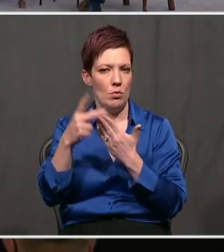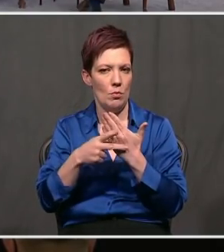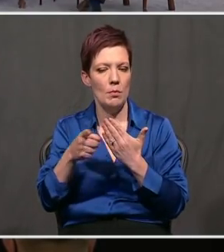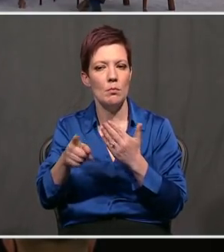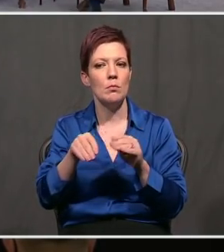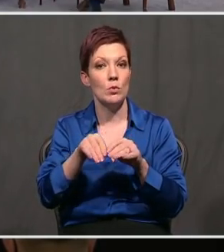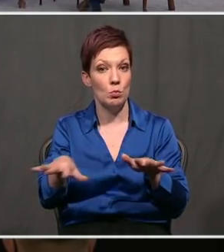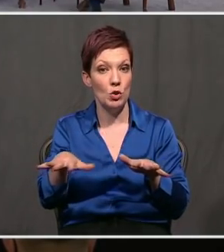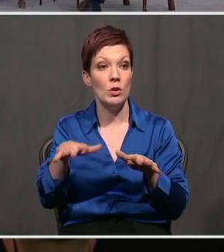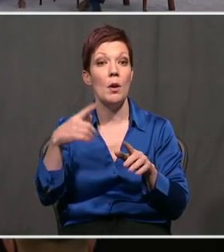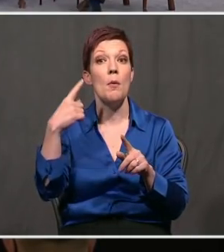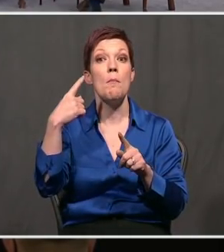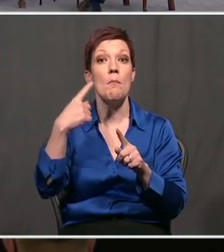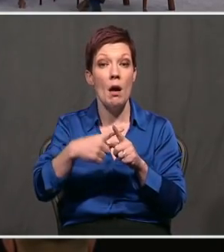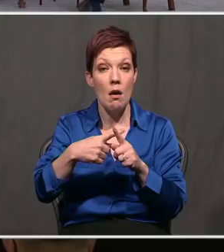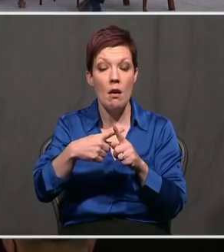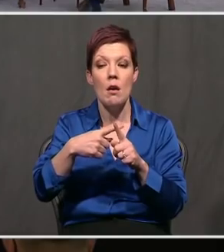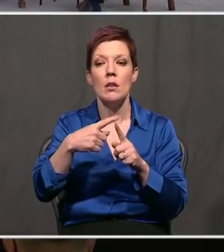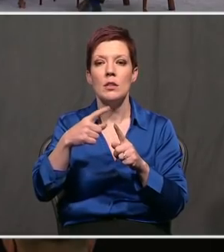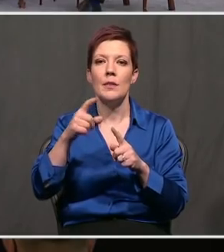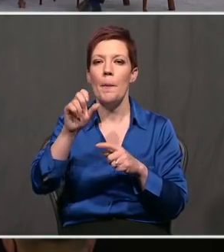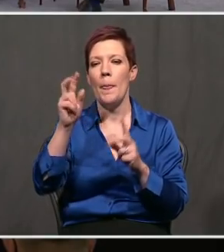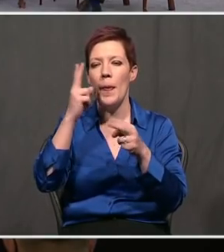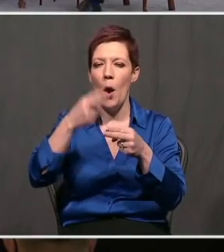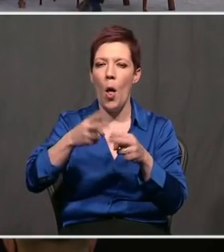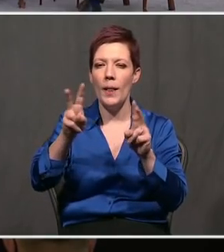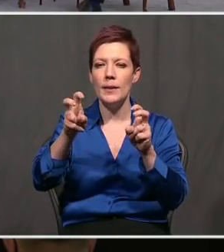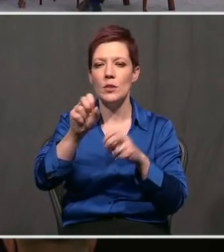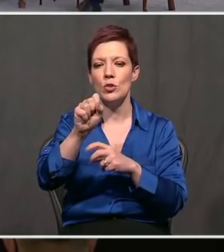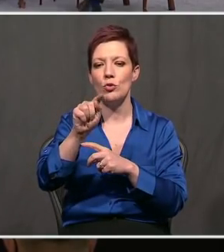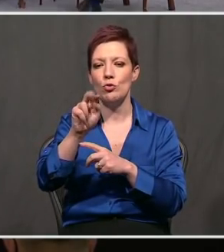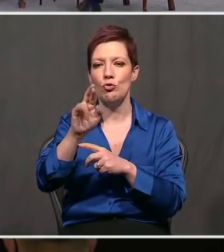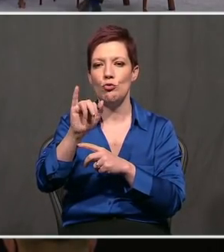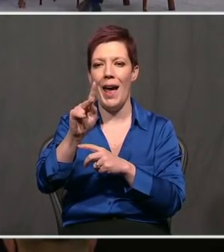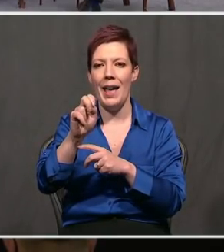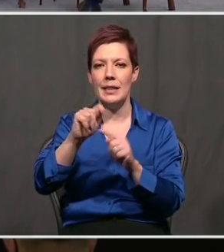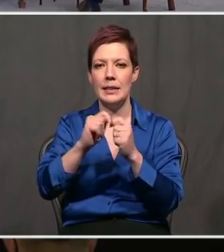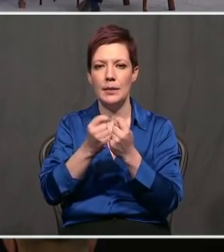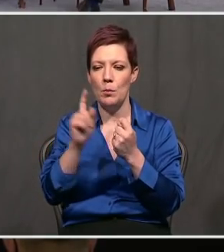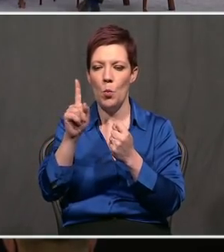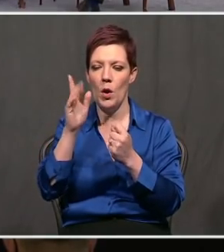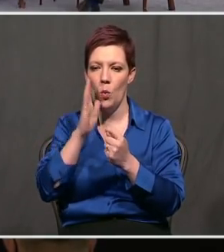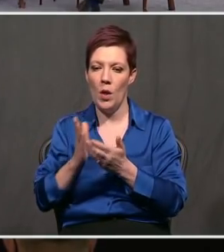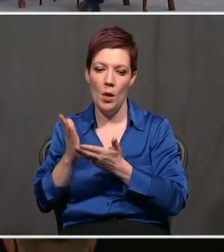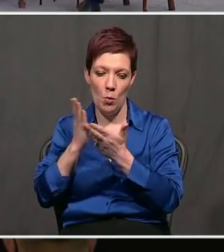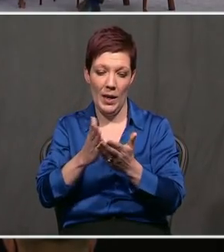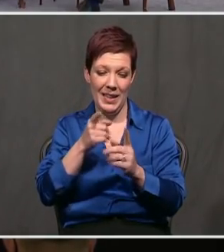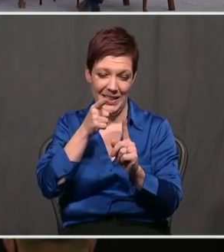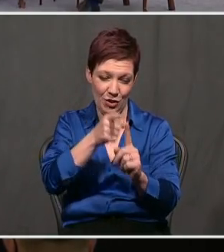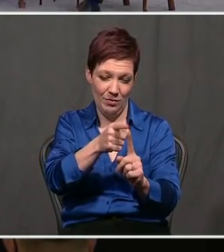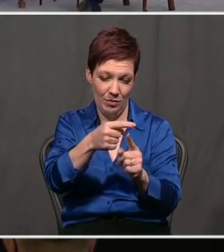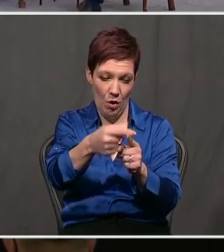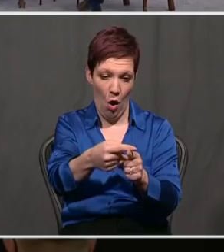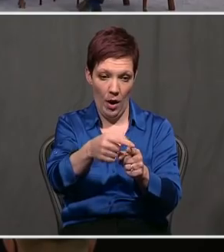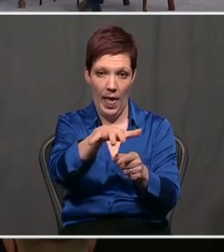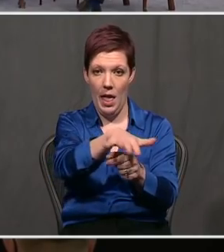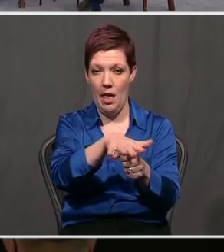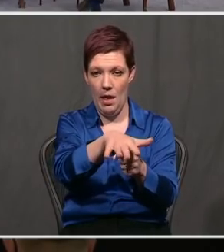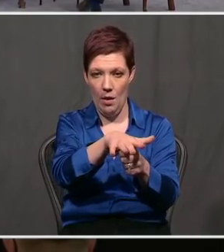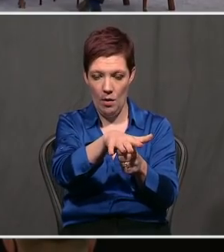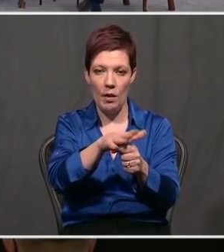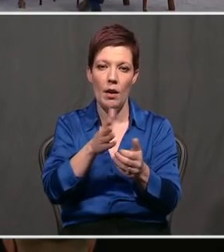distribution and these strike teams that we're talking about. So with all of that, and I think we're going to get to this